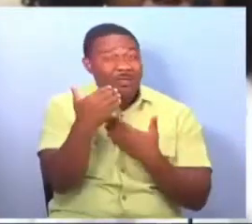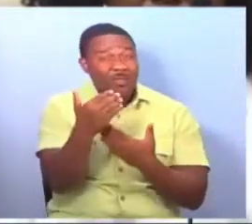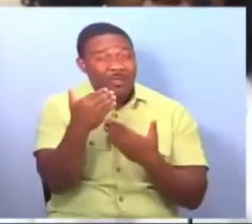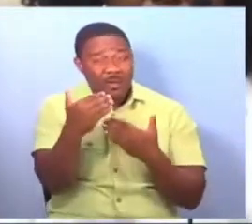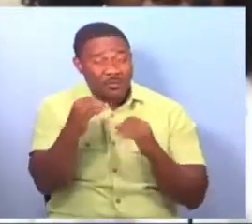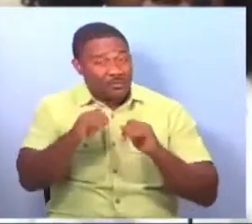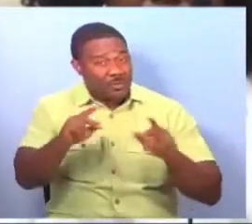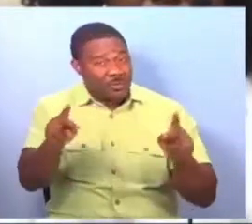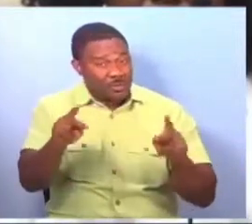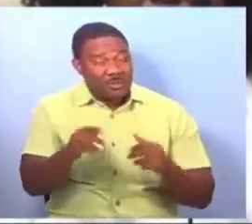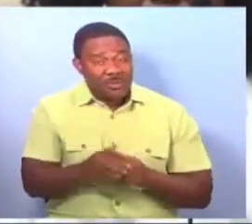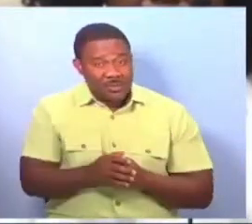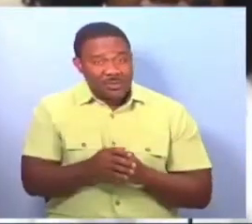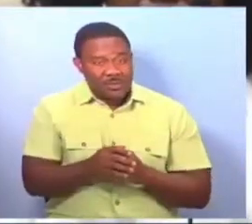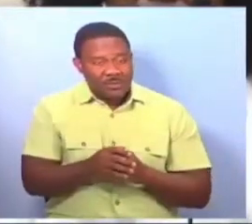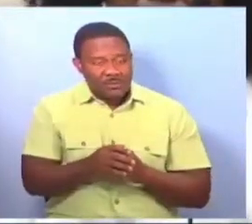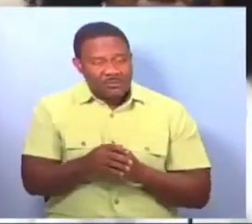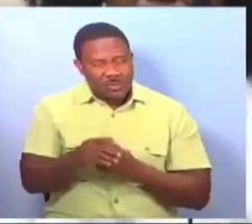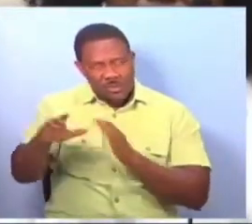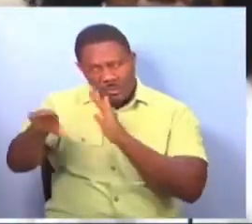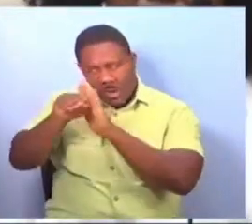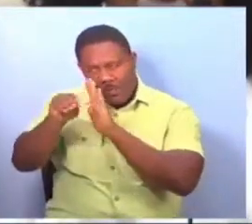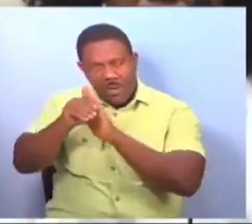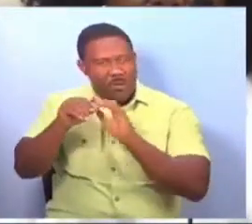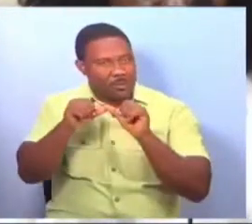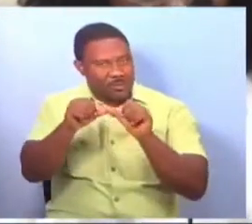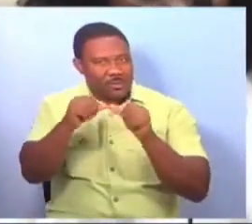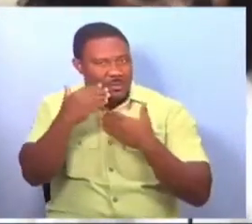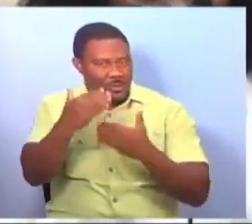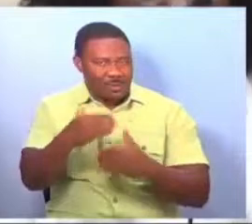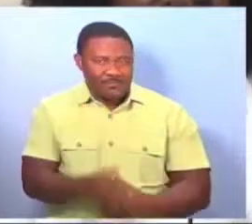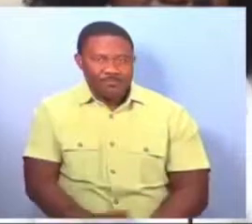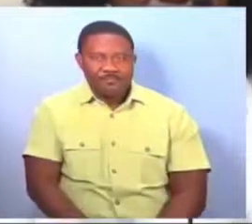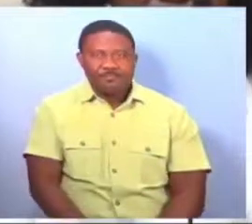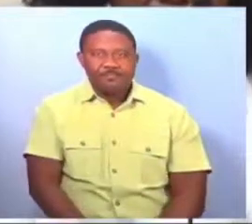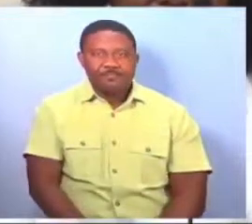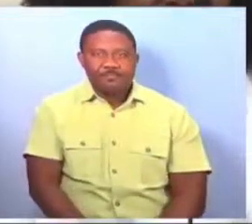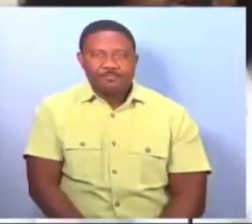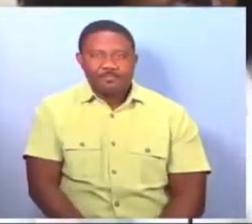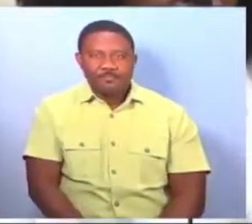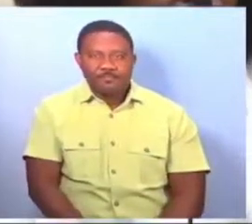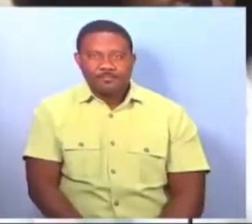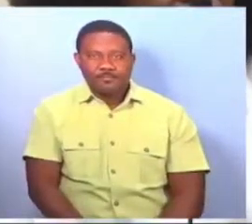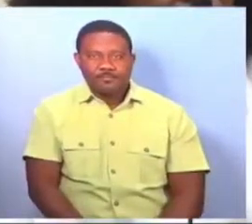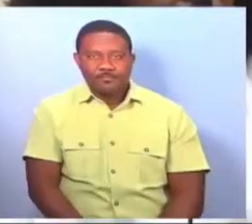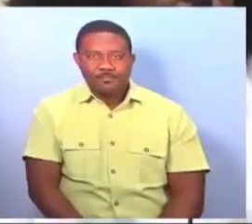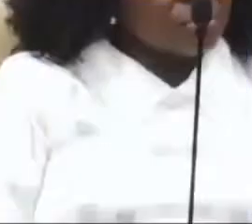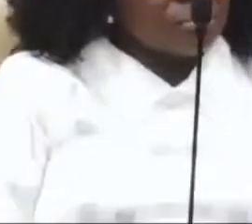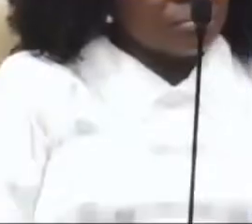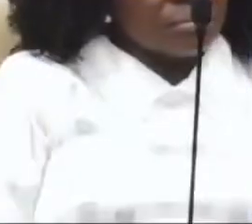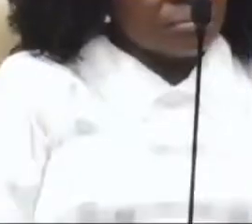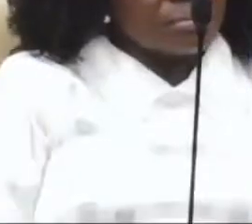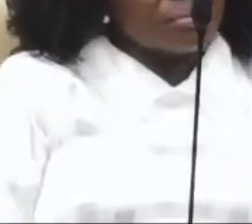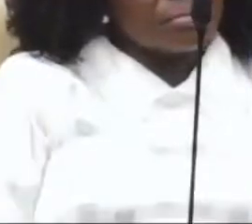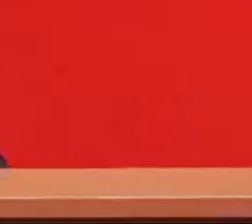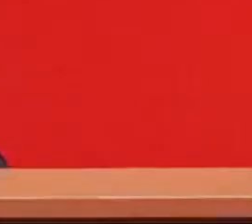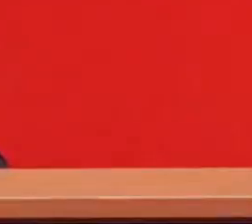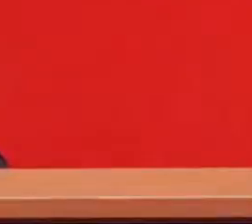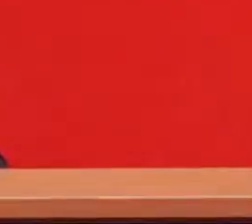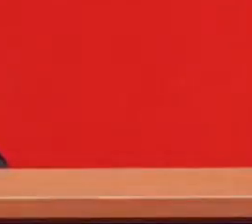Mr. Speaker, and may we all learn from his example. Thank you. Thank you, Honourable Member for Ketu